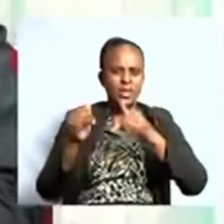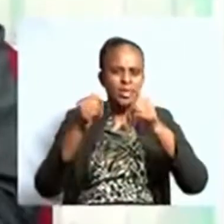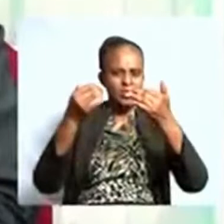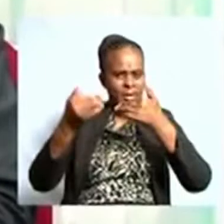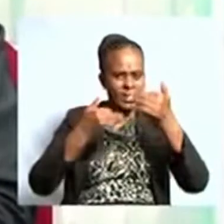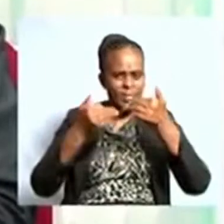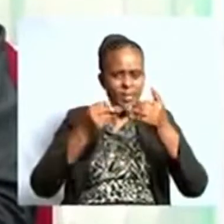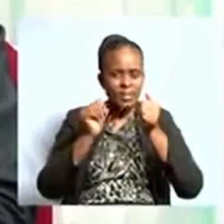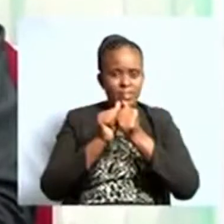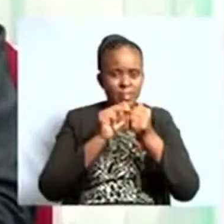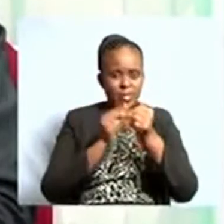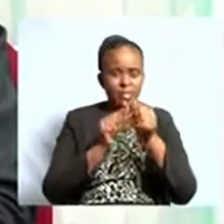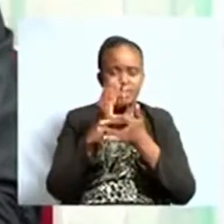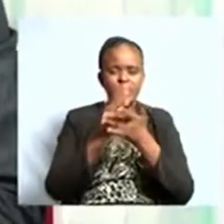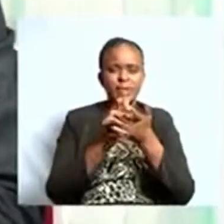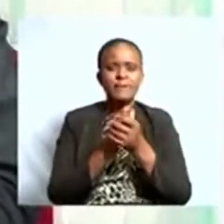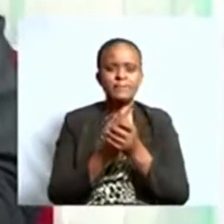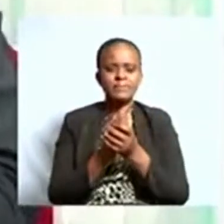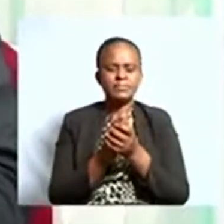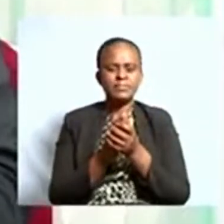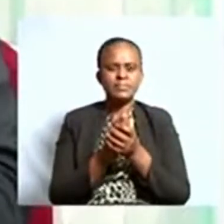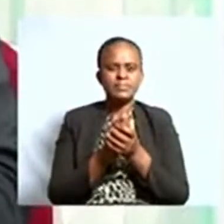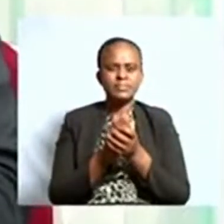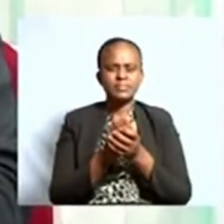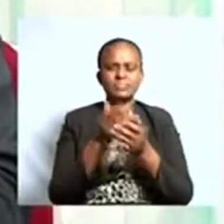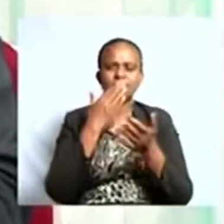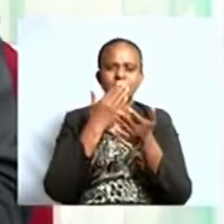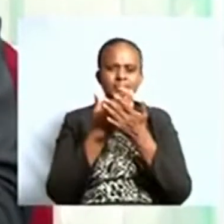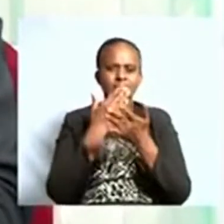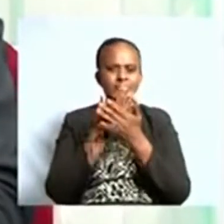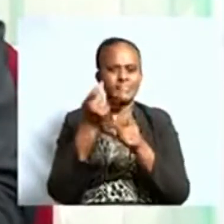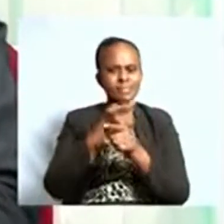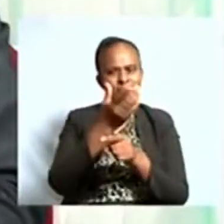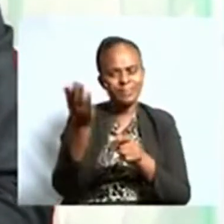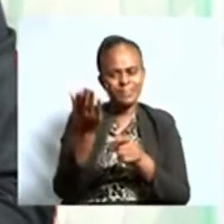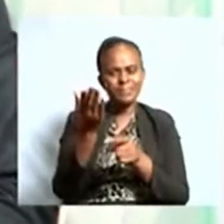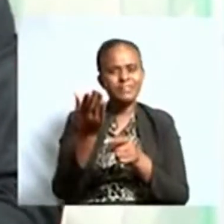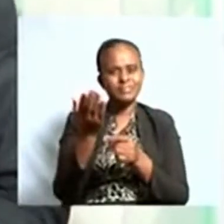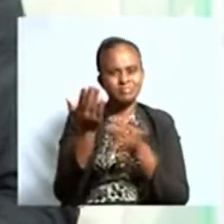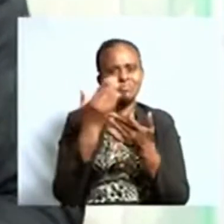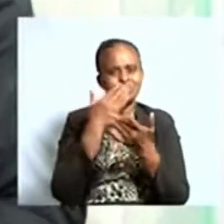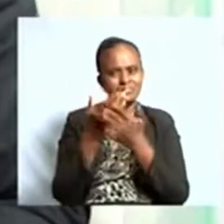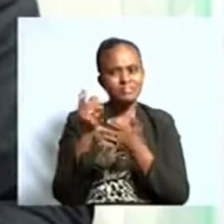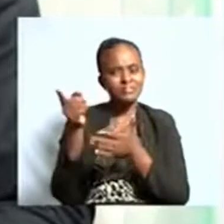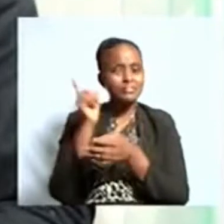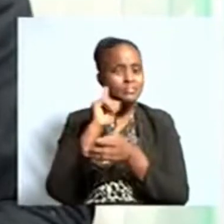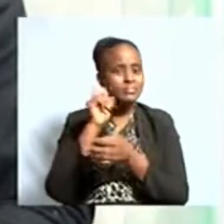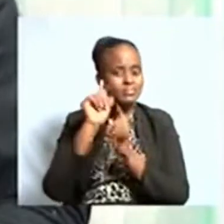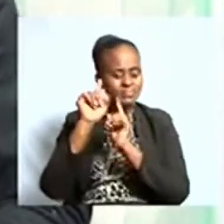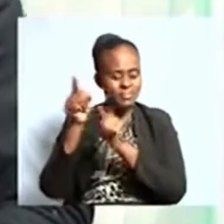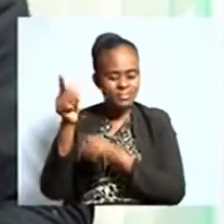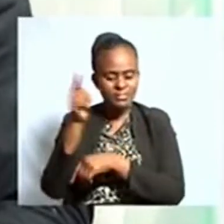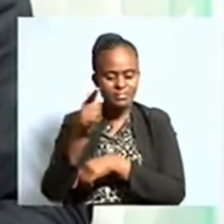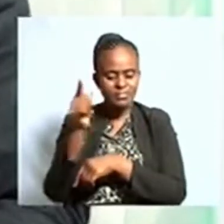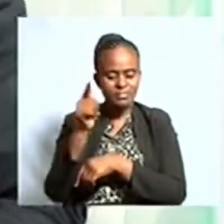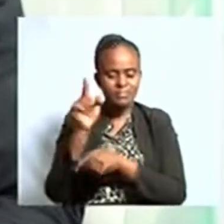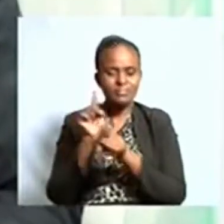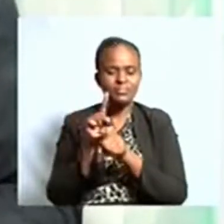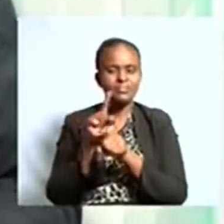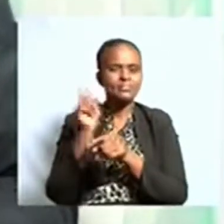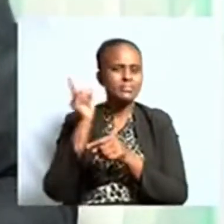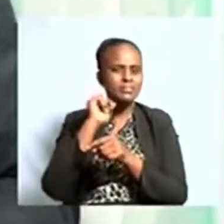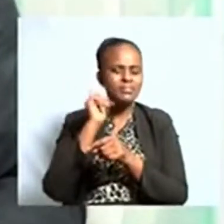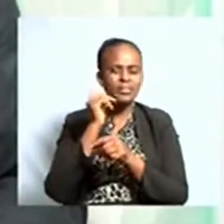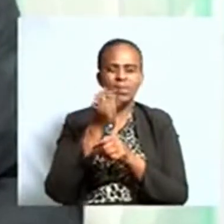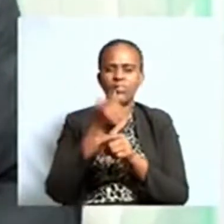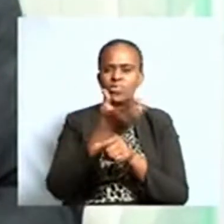and some positive messages that did come from that particular ward. And let's head to Kalikiliki and just hear